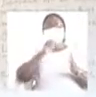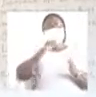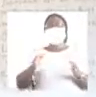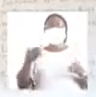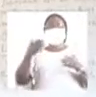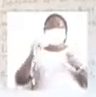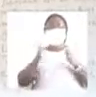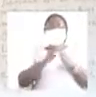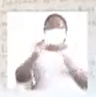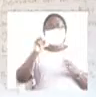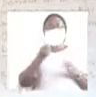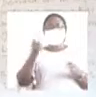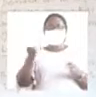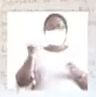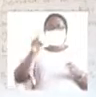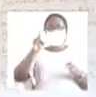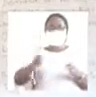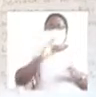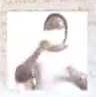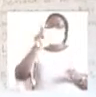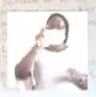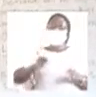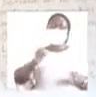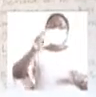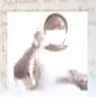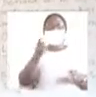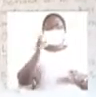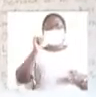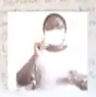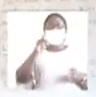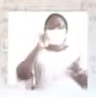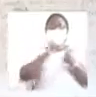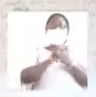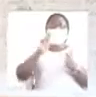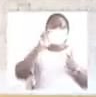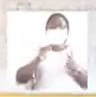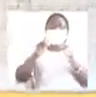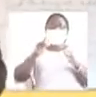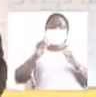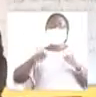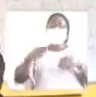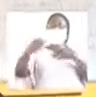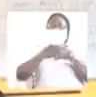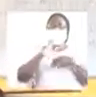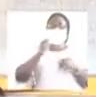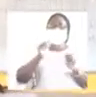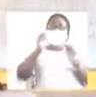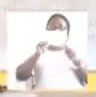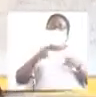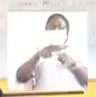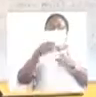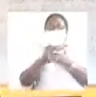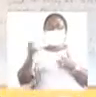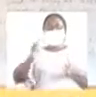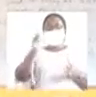be a need. Secondly, that need must be backed up by the ability to purchase. And thirdly, there